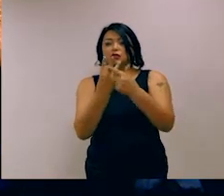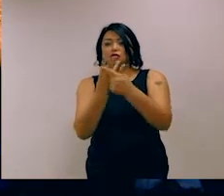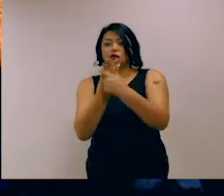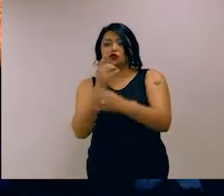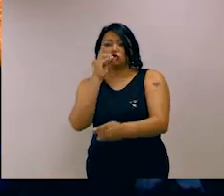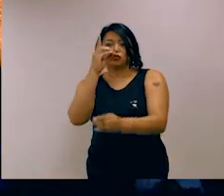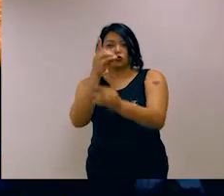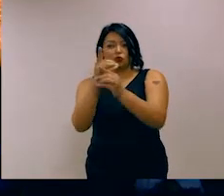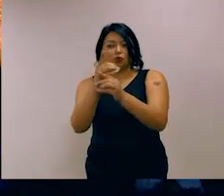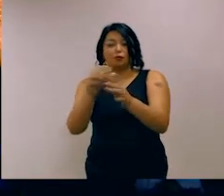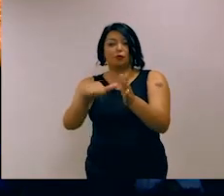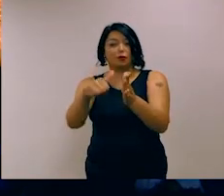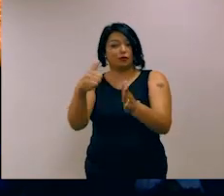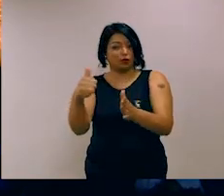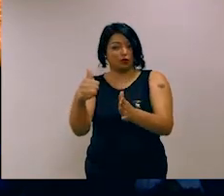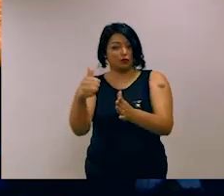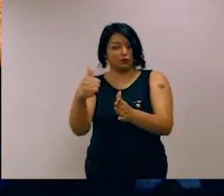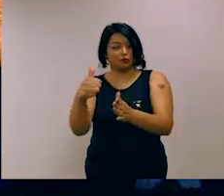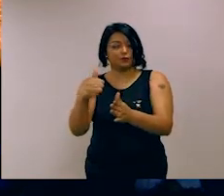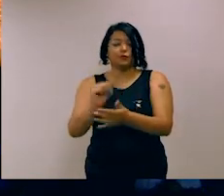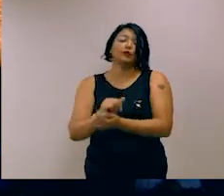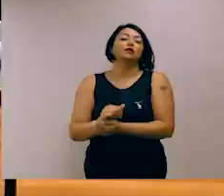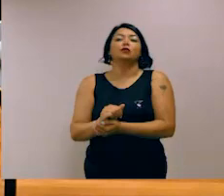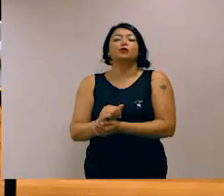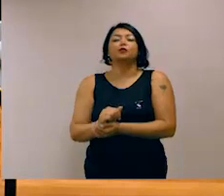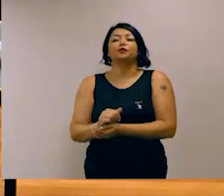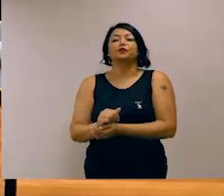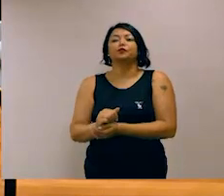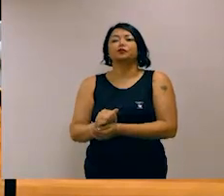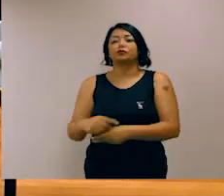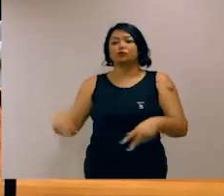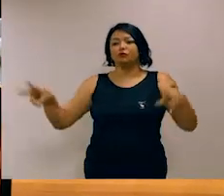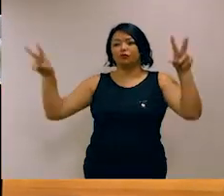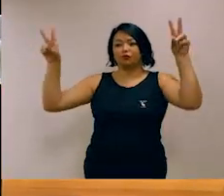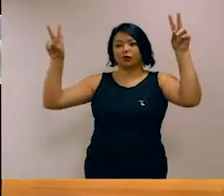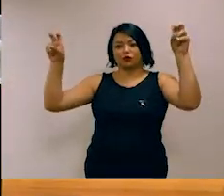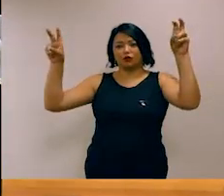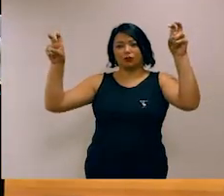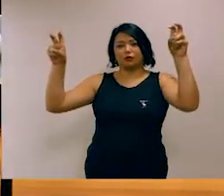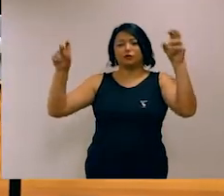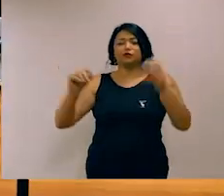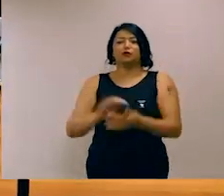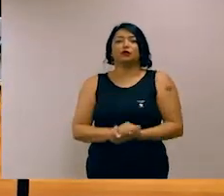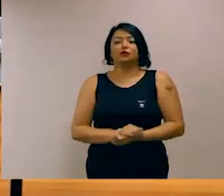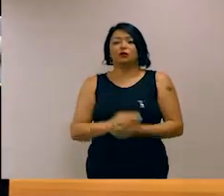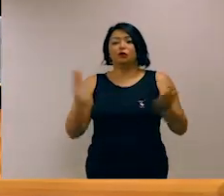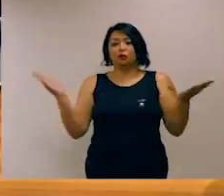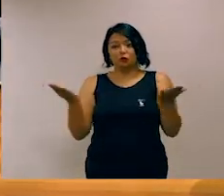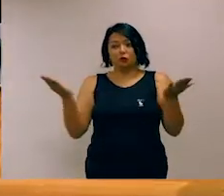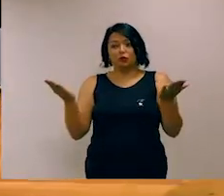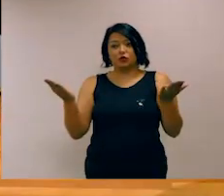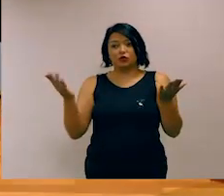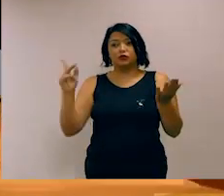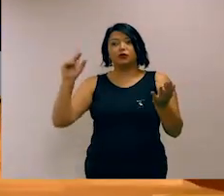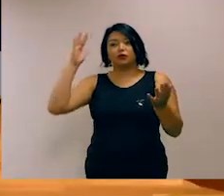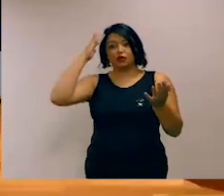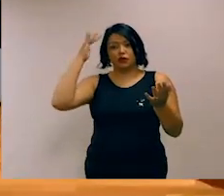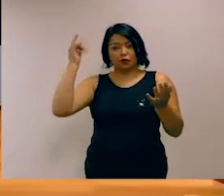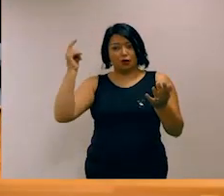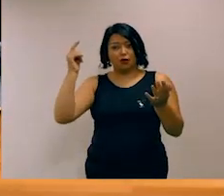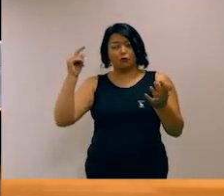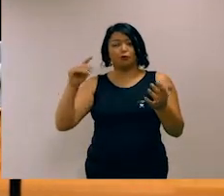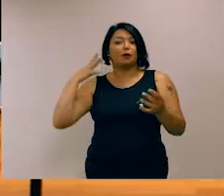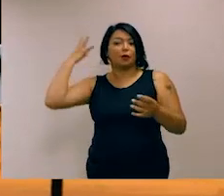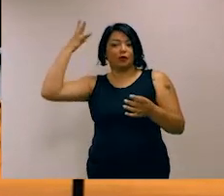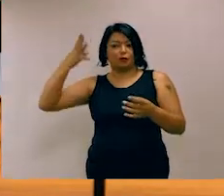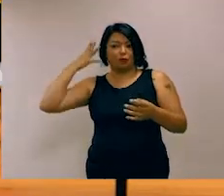the three next days are going to work. First, regarding the content, today and tomorrow, we are going